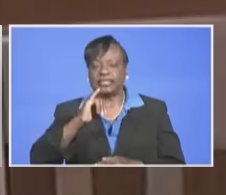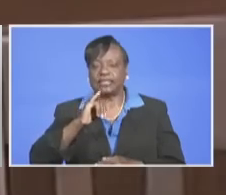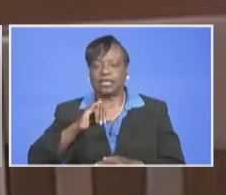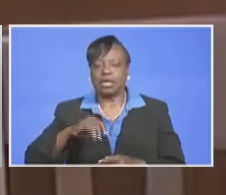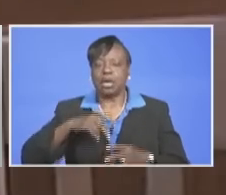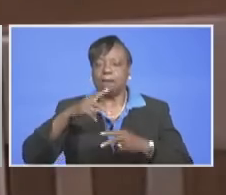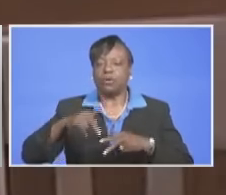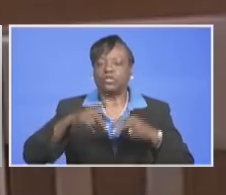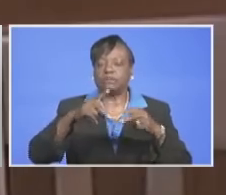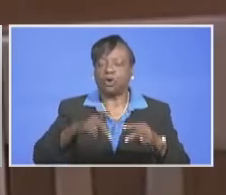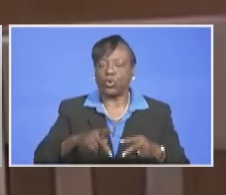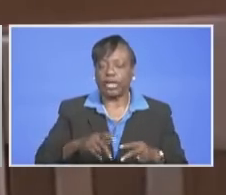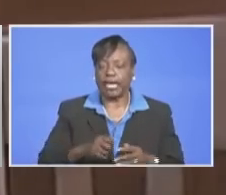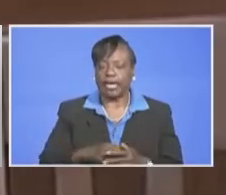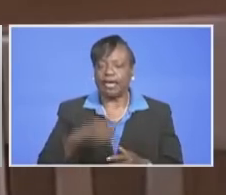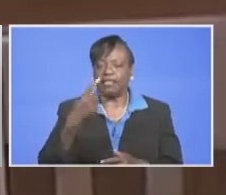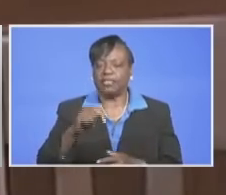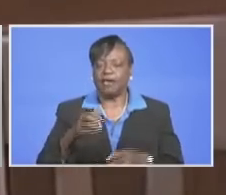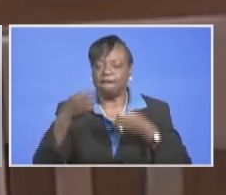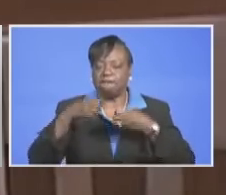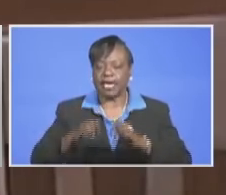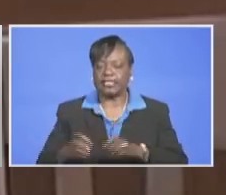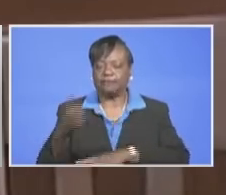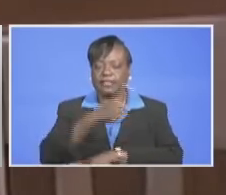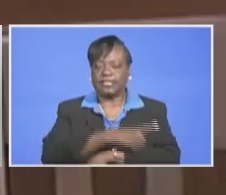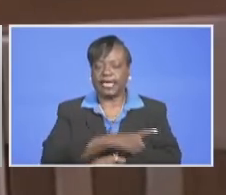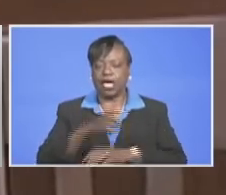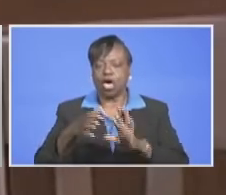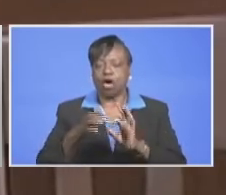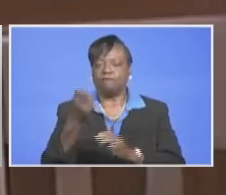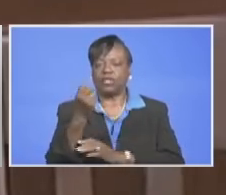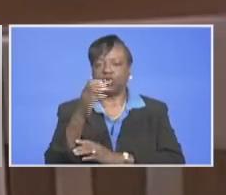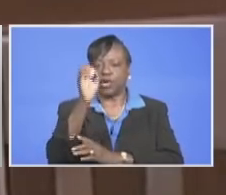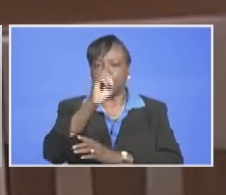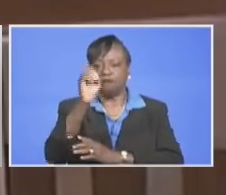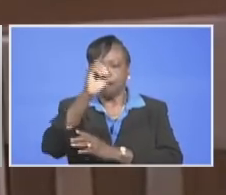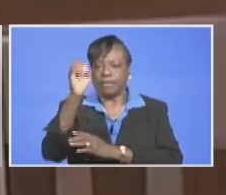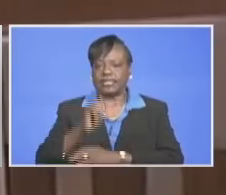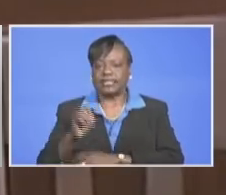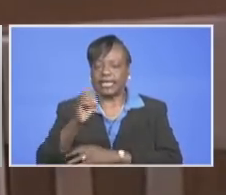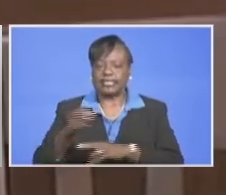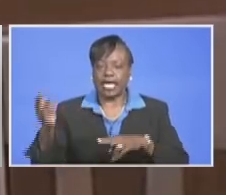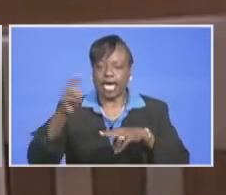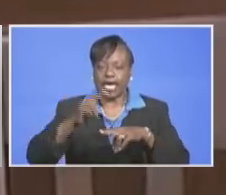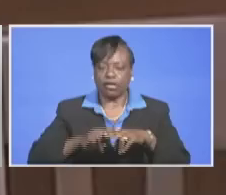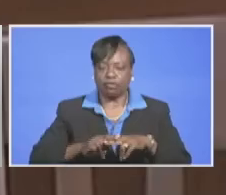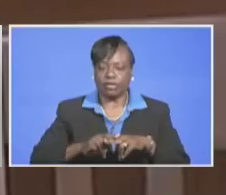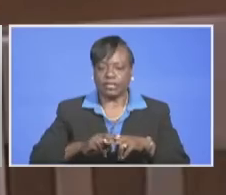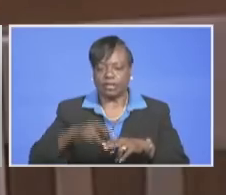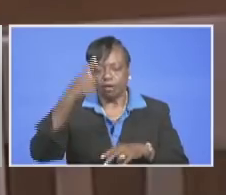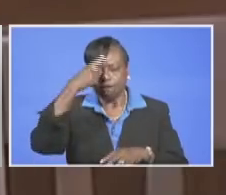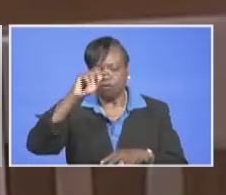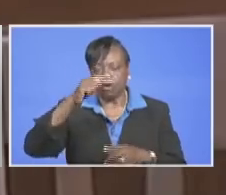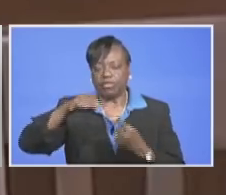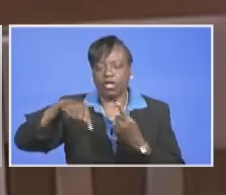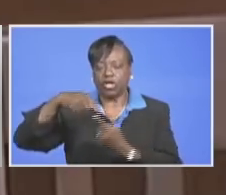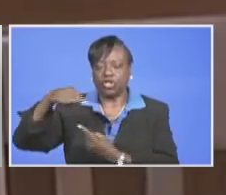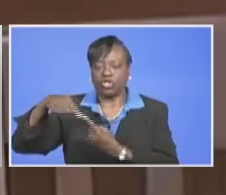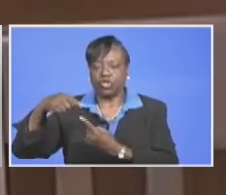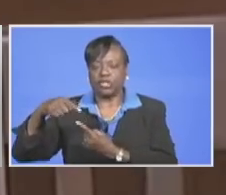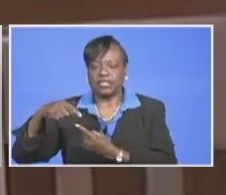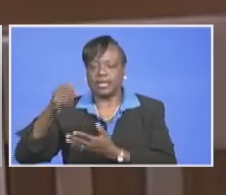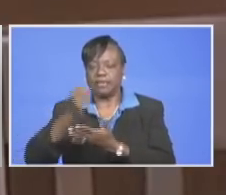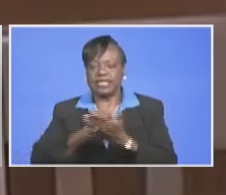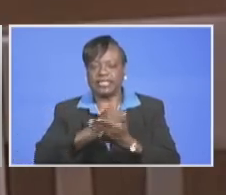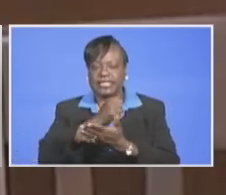the effective date of the 12% increase for the tourism sector for